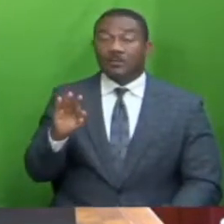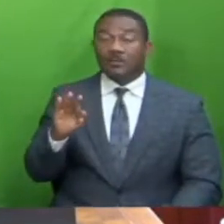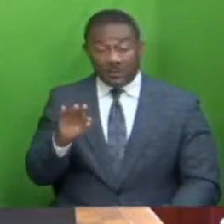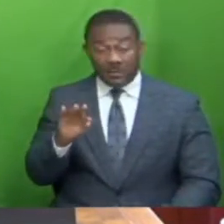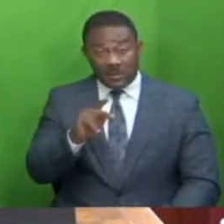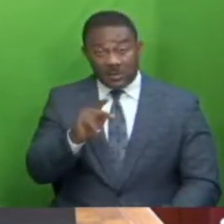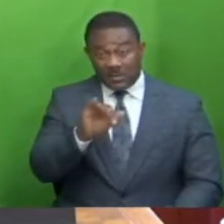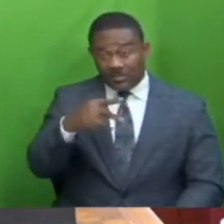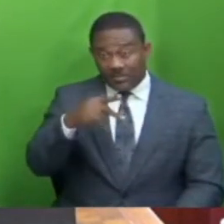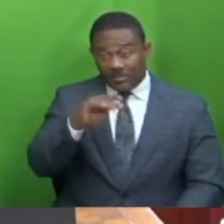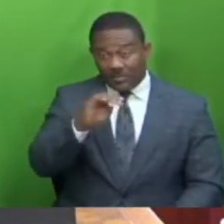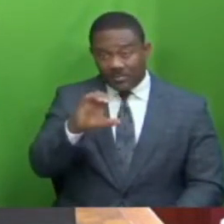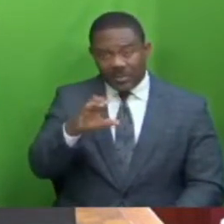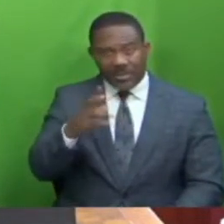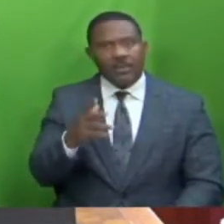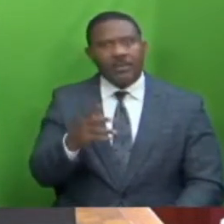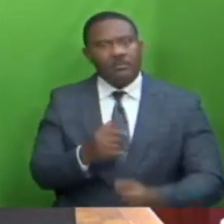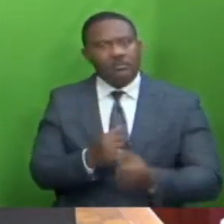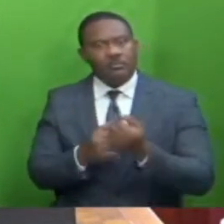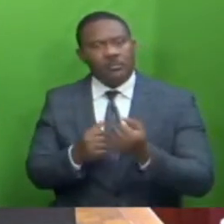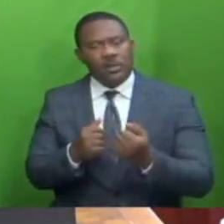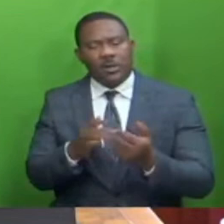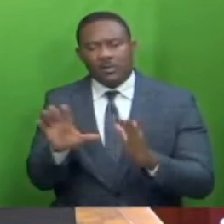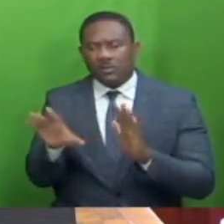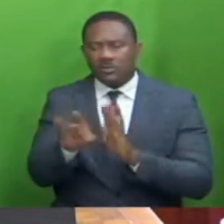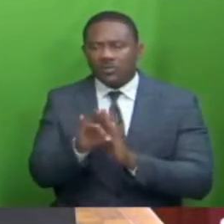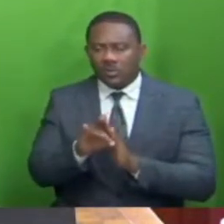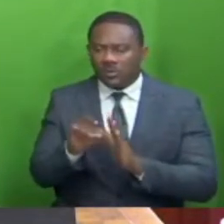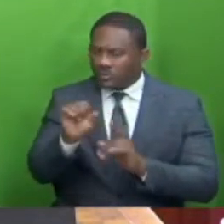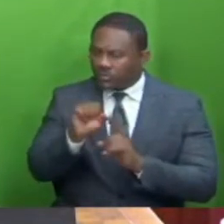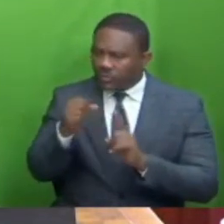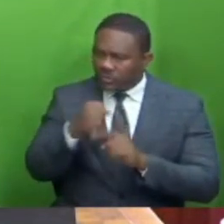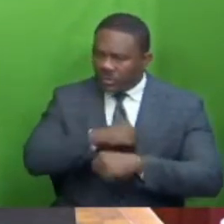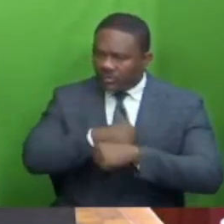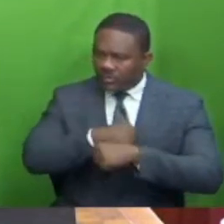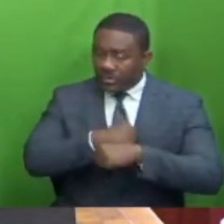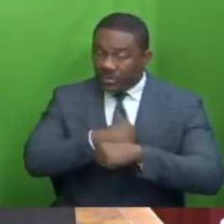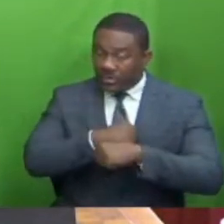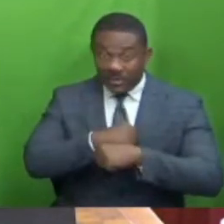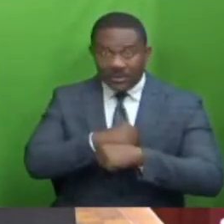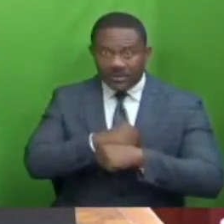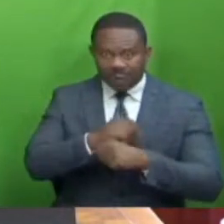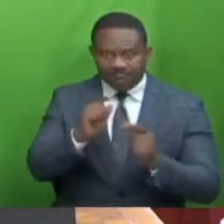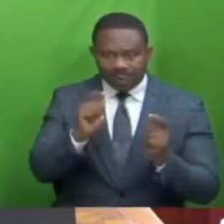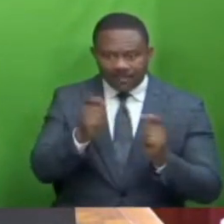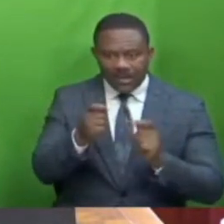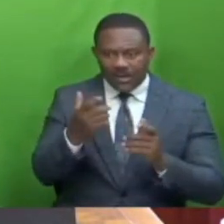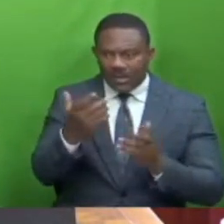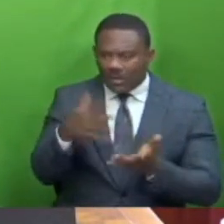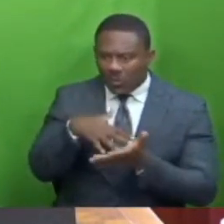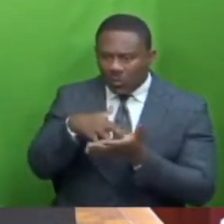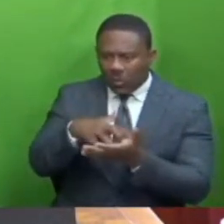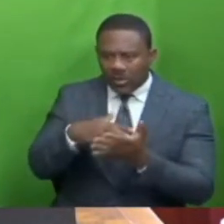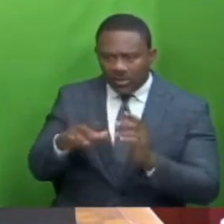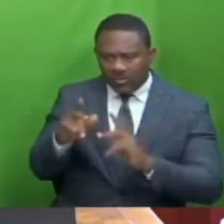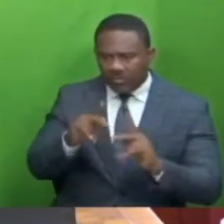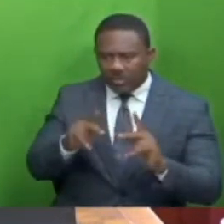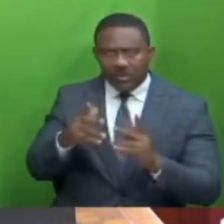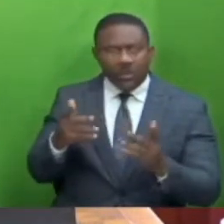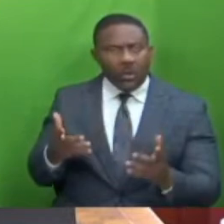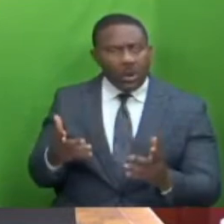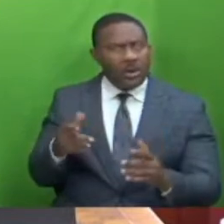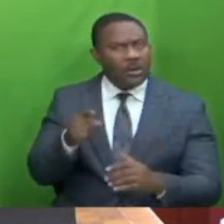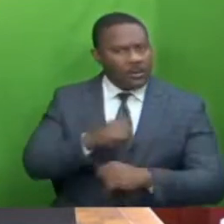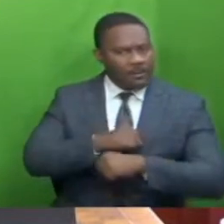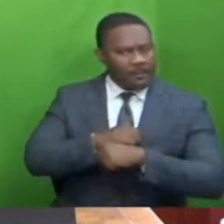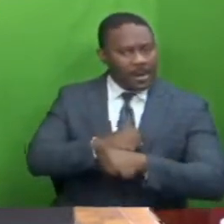also prioritized social protection reforms to ensure that the vulnerable are protected from the impact of the